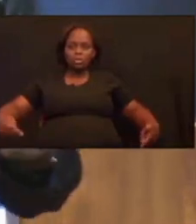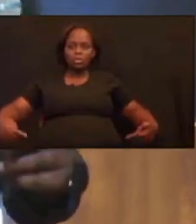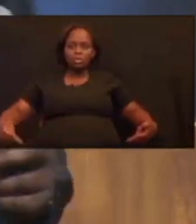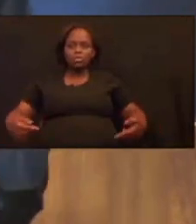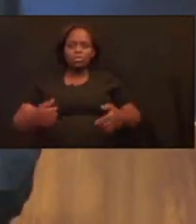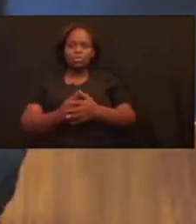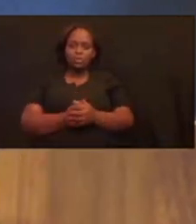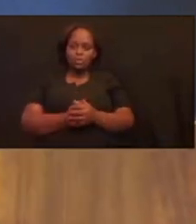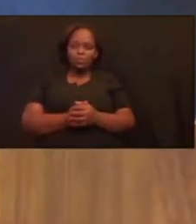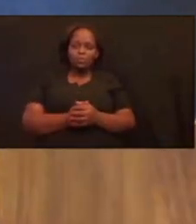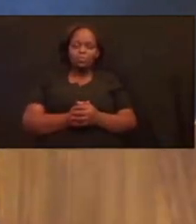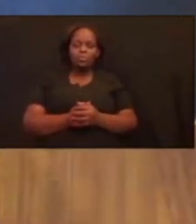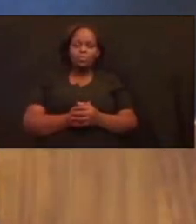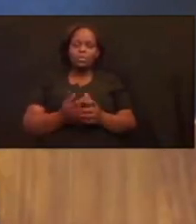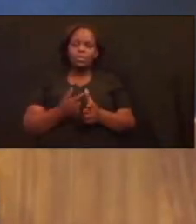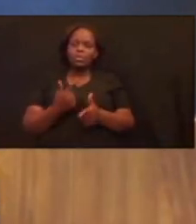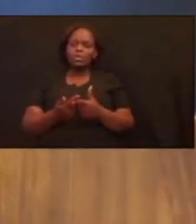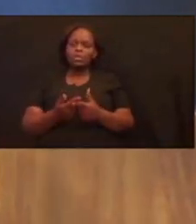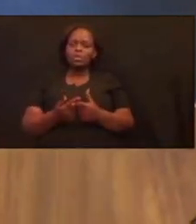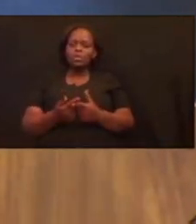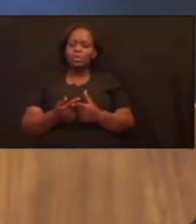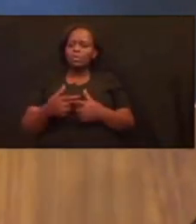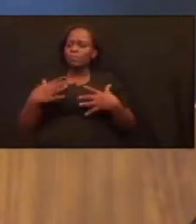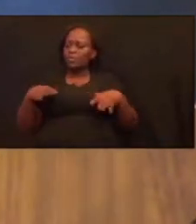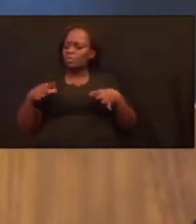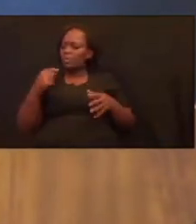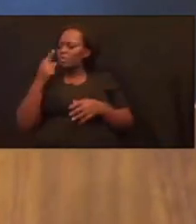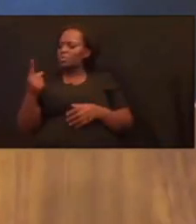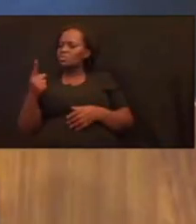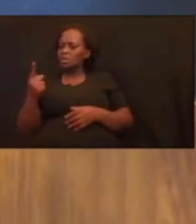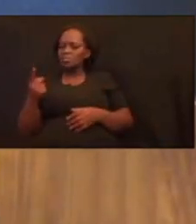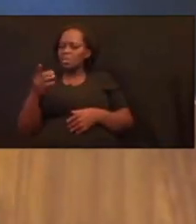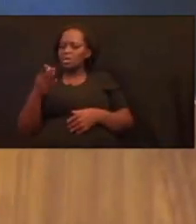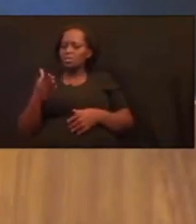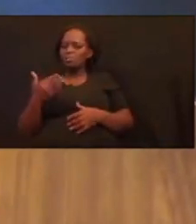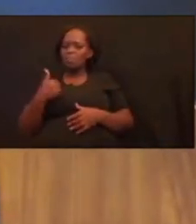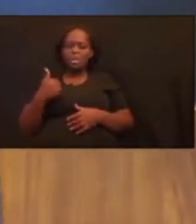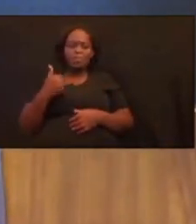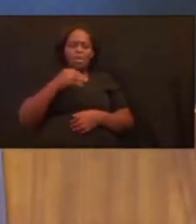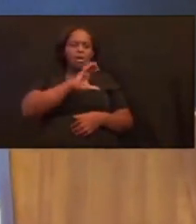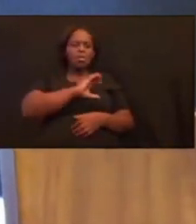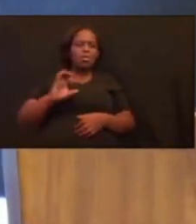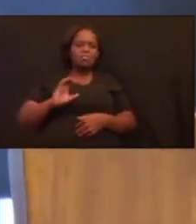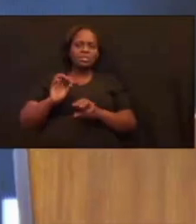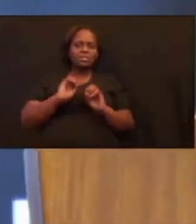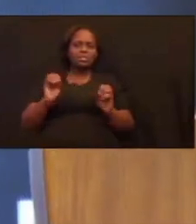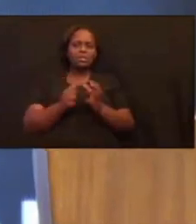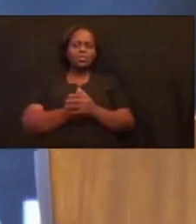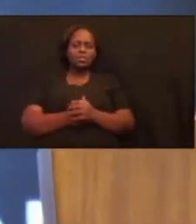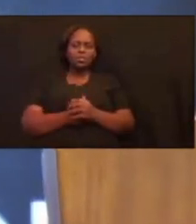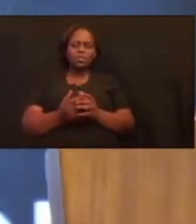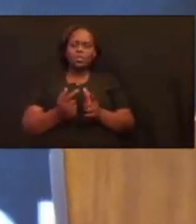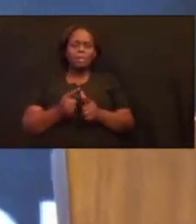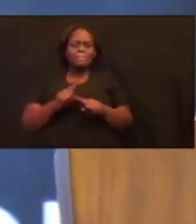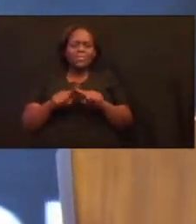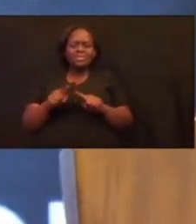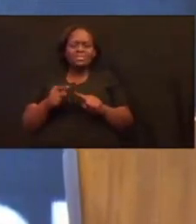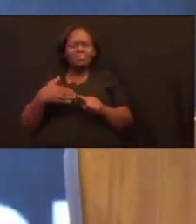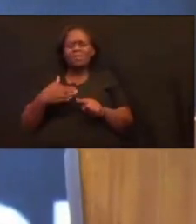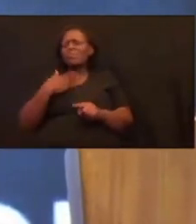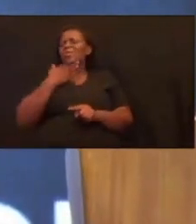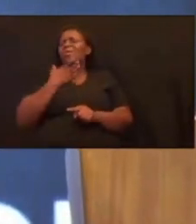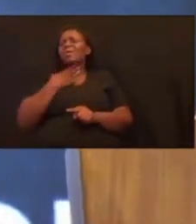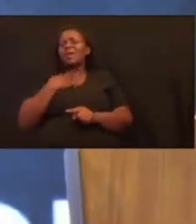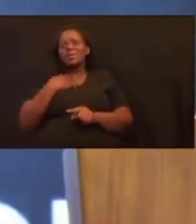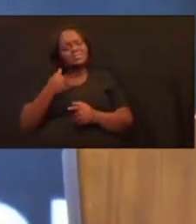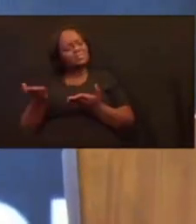said, well, you are not part of the committee. I said, what committee? You know where I came from? I came with hunger to receive. I wasn't a